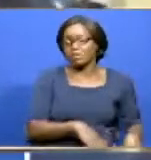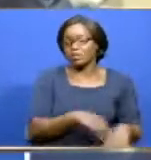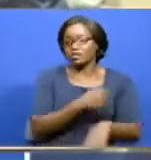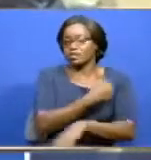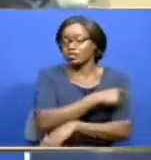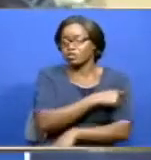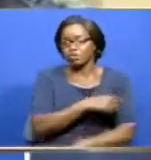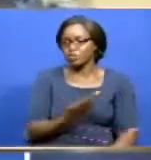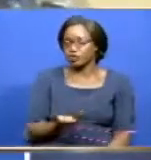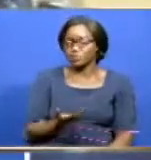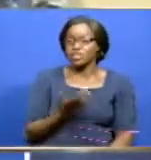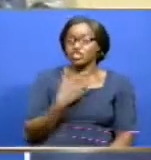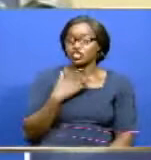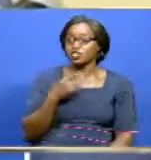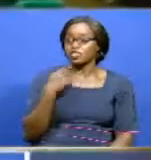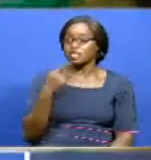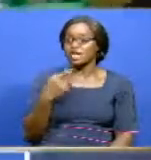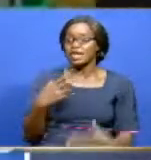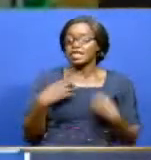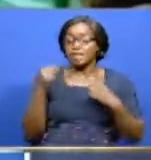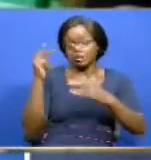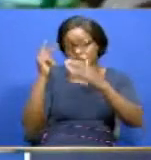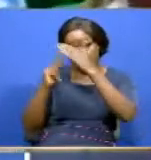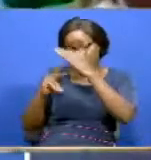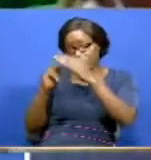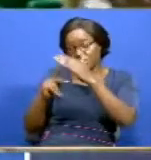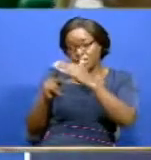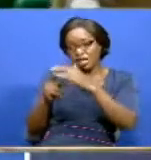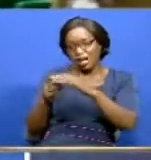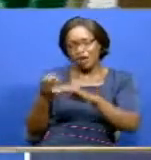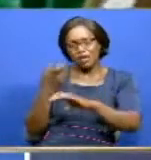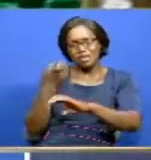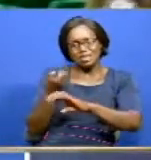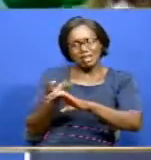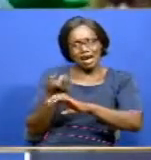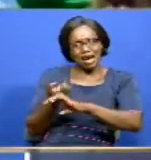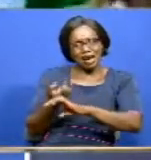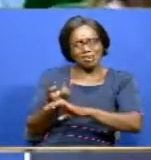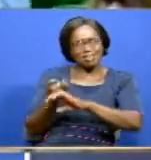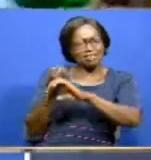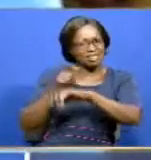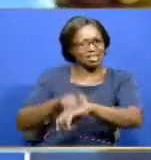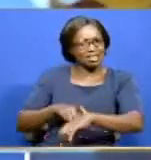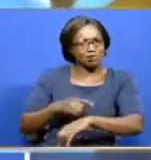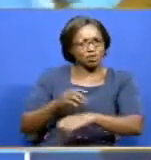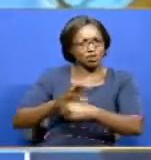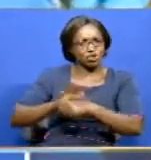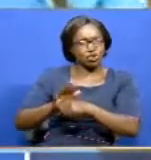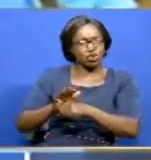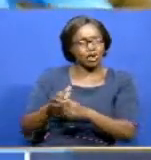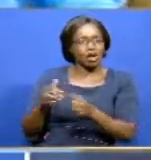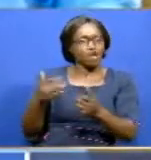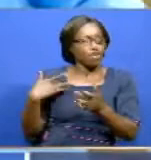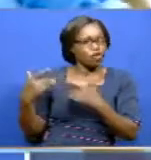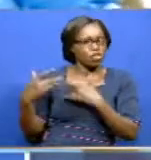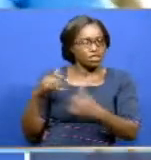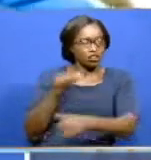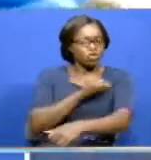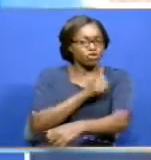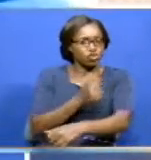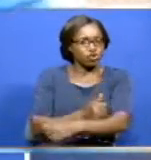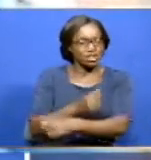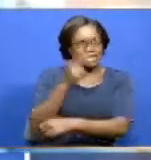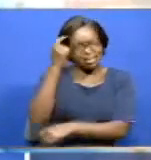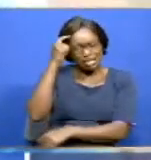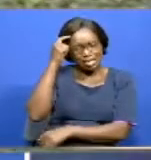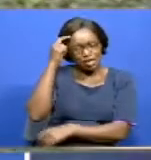union claims health professionals in the country are facing a rough time tackling the coronavirus pandemic and concerned authorities should be mindful